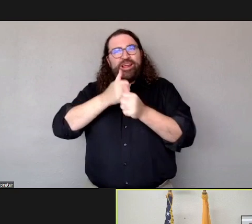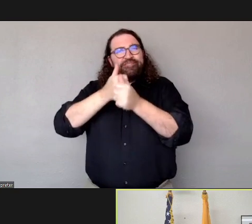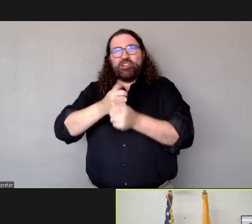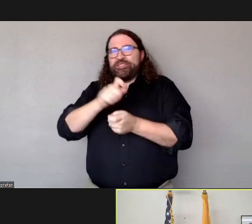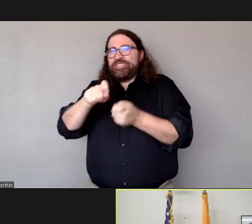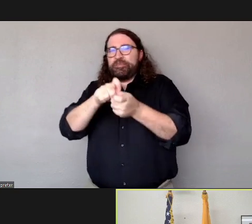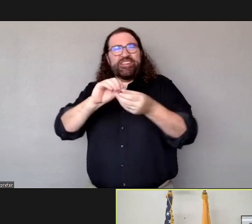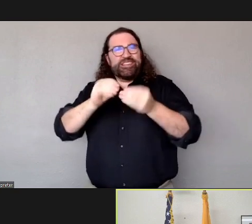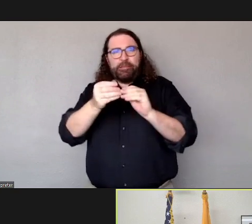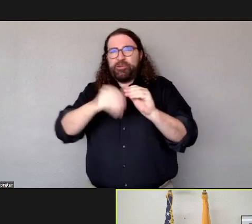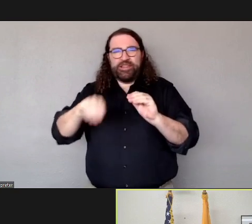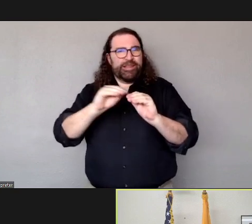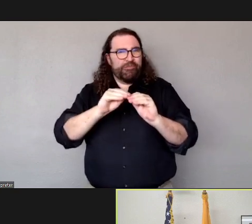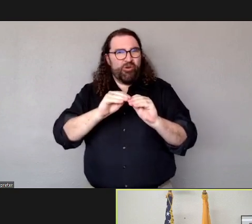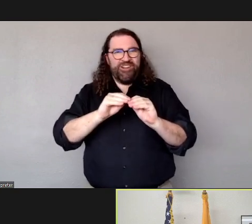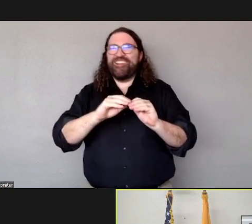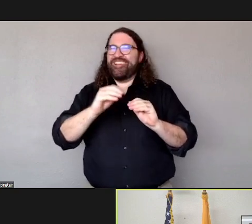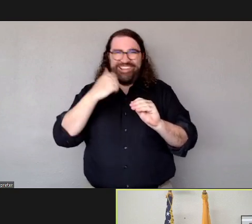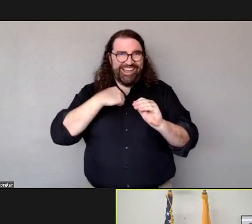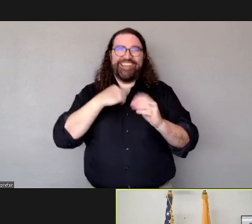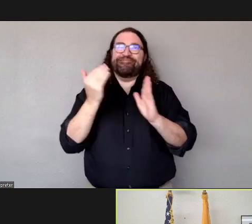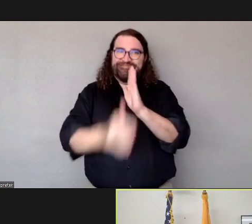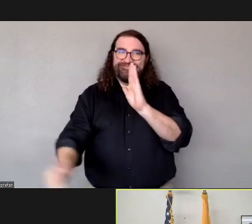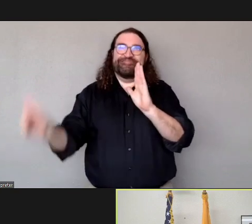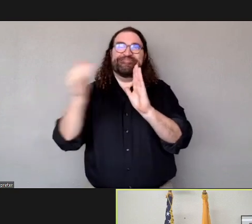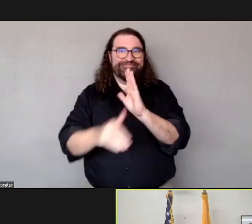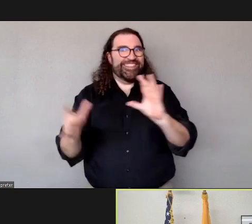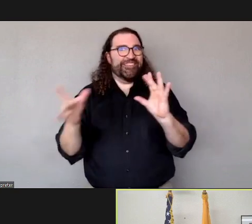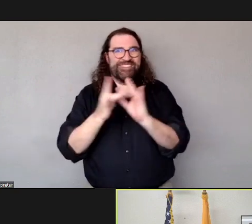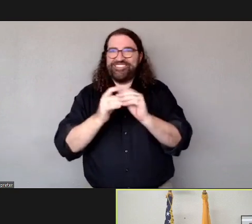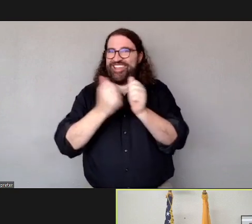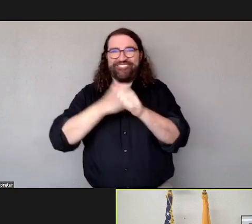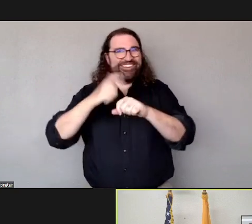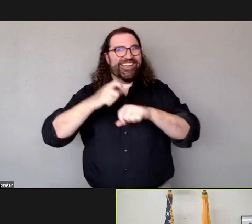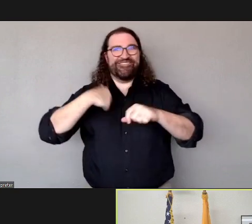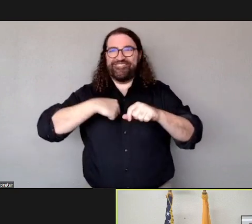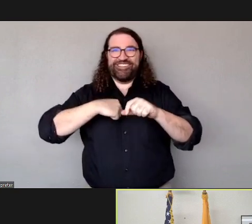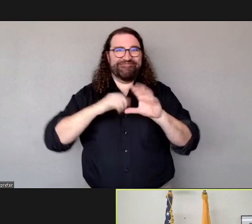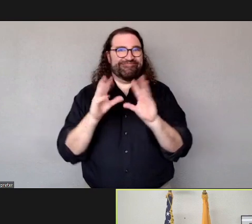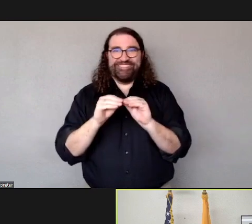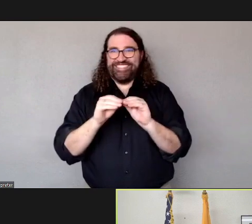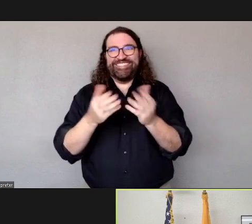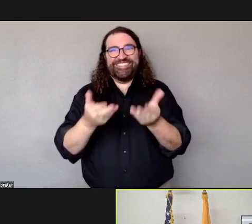And I kind of say this at every press conference. We're more really focused on